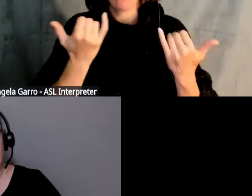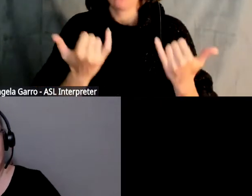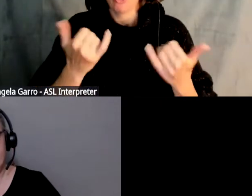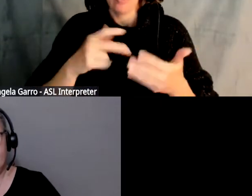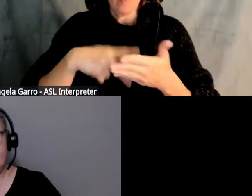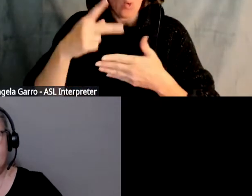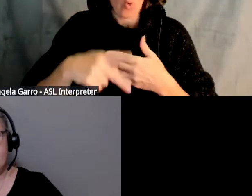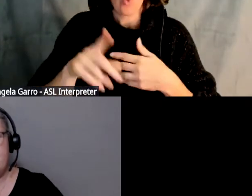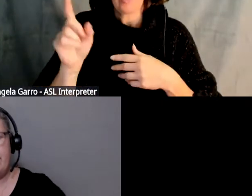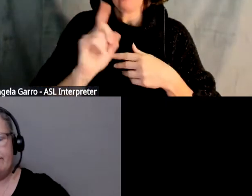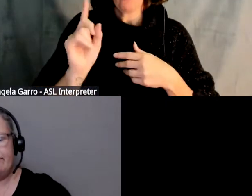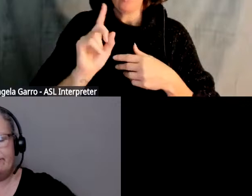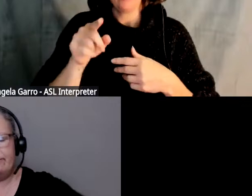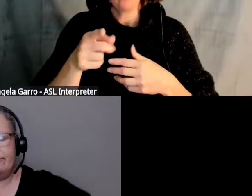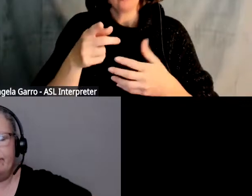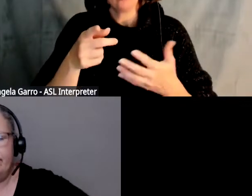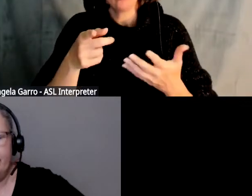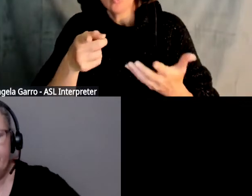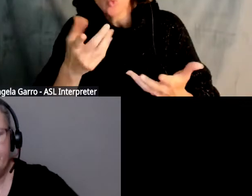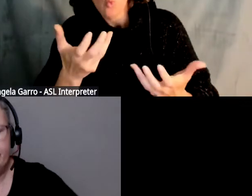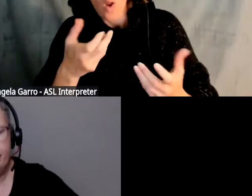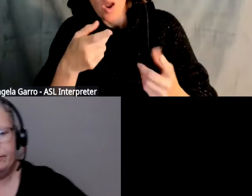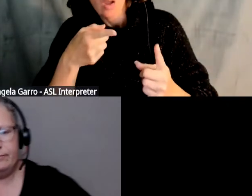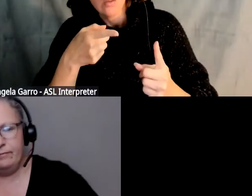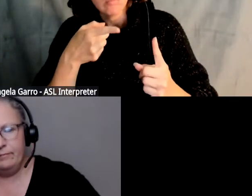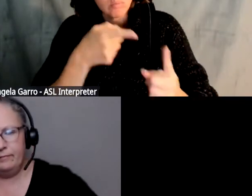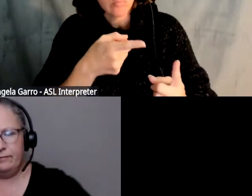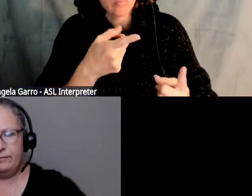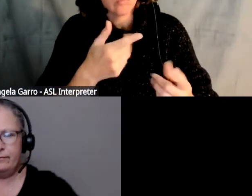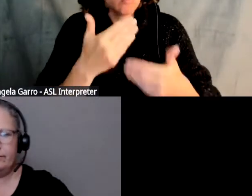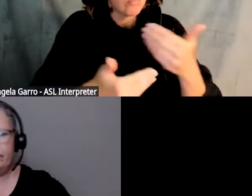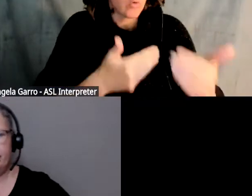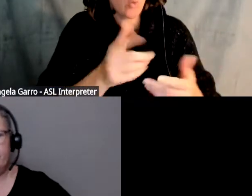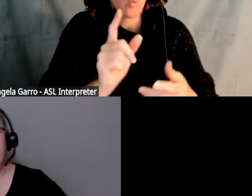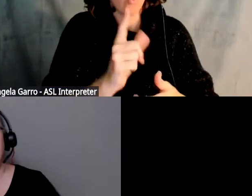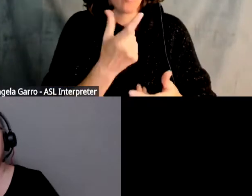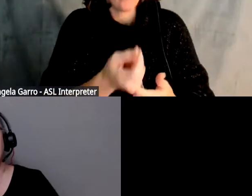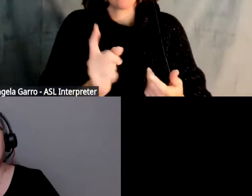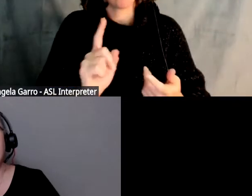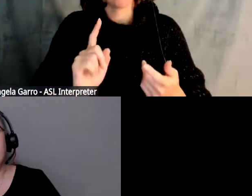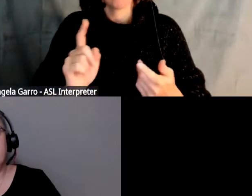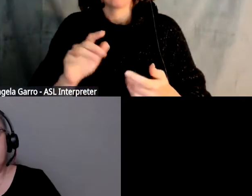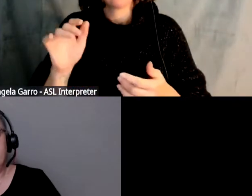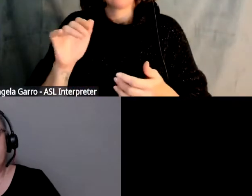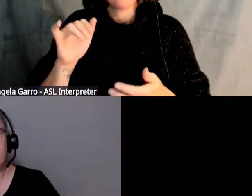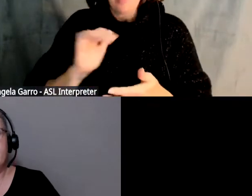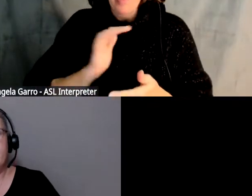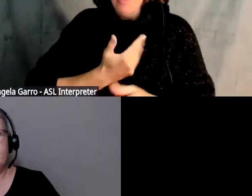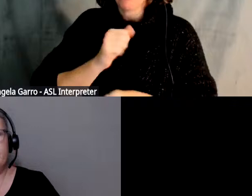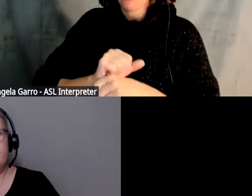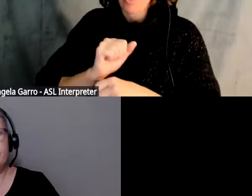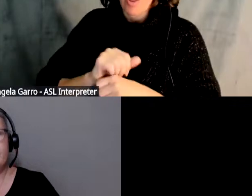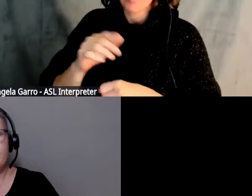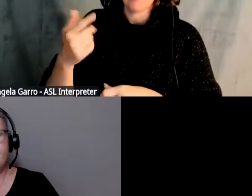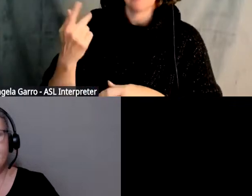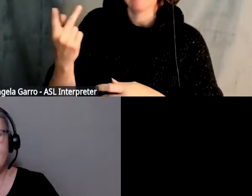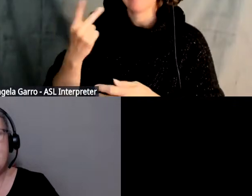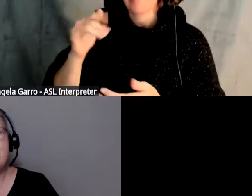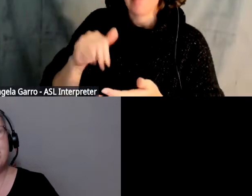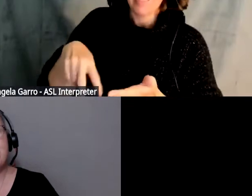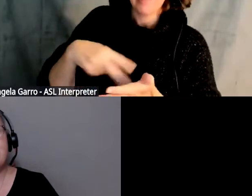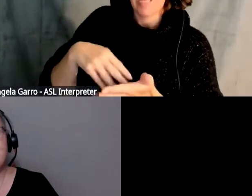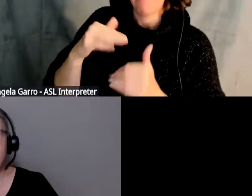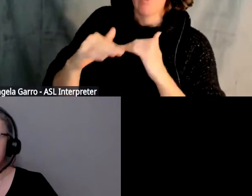and where you see it wanting to go. And then our job, it's kind of like that balcony dance floor thing that we talked about last